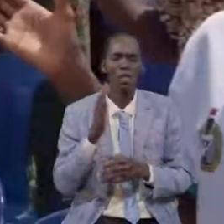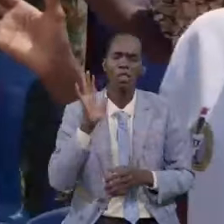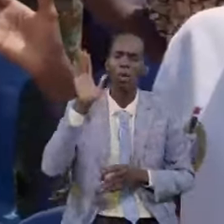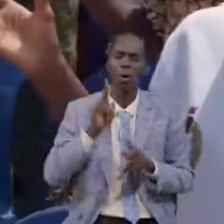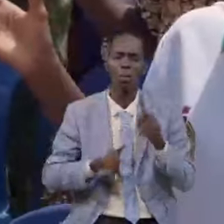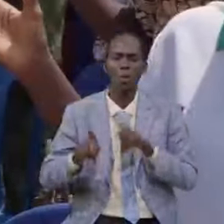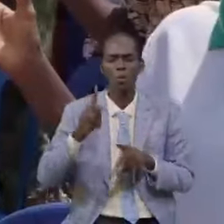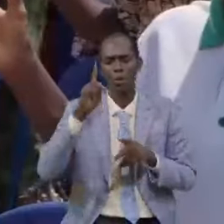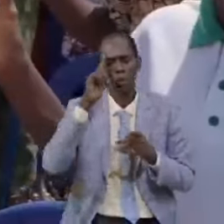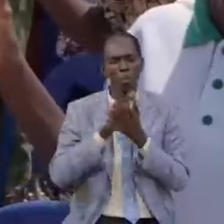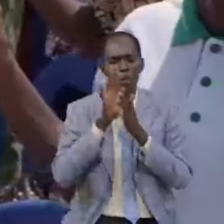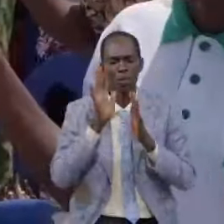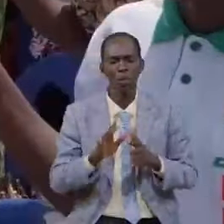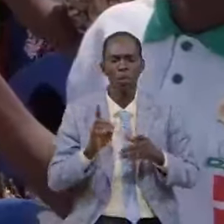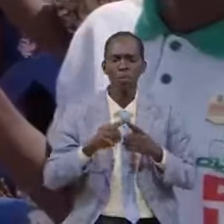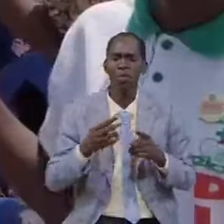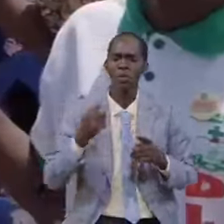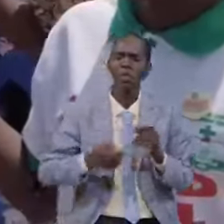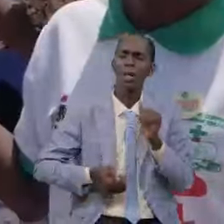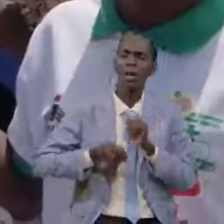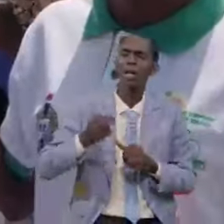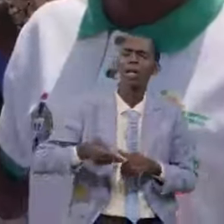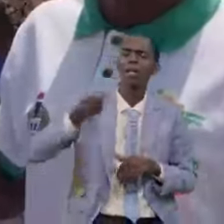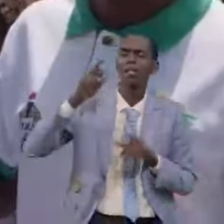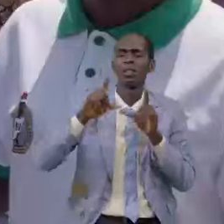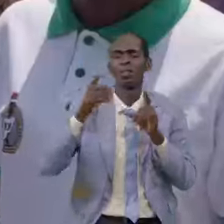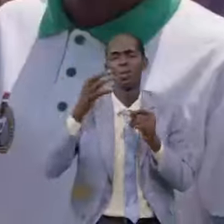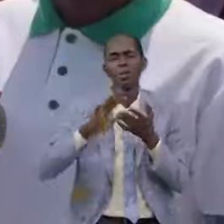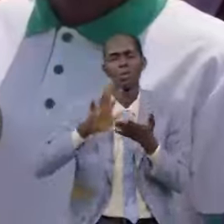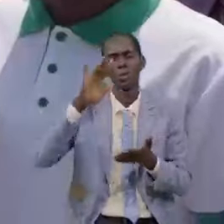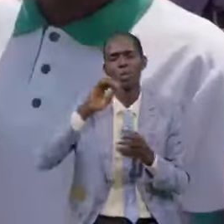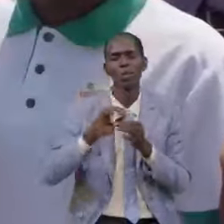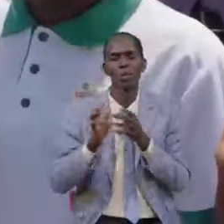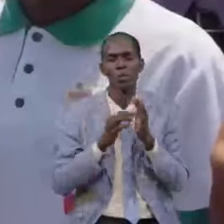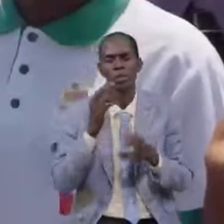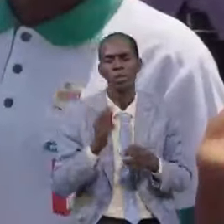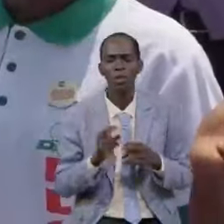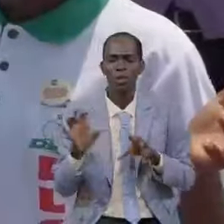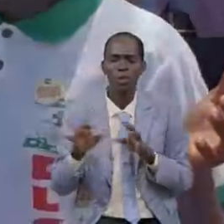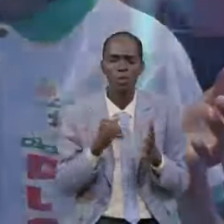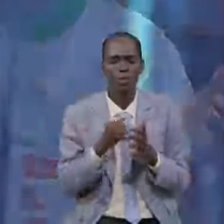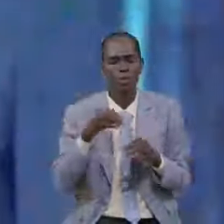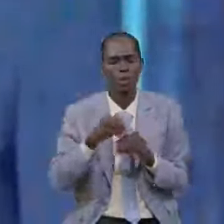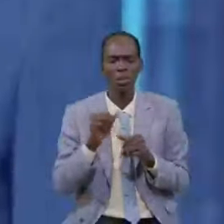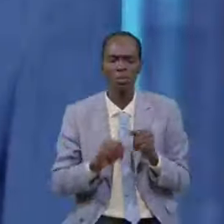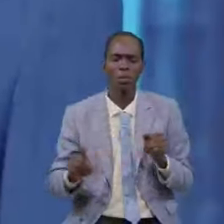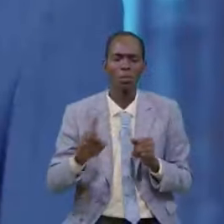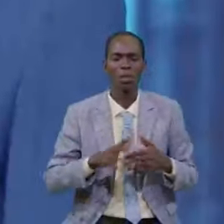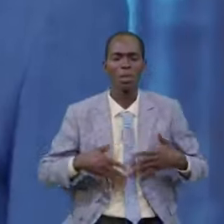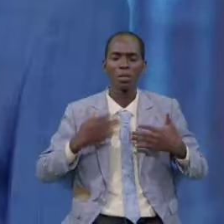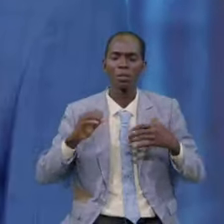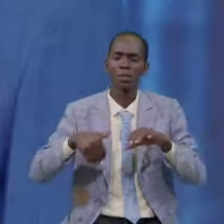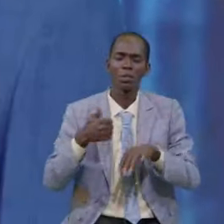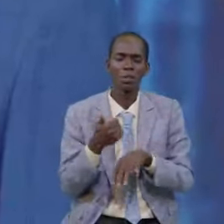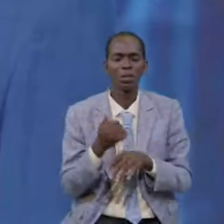glory in Jesus' name. Affirm that in every life. Confirm that in every life. As you achieved it